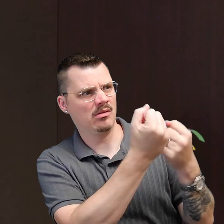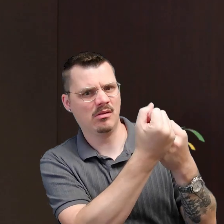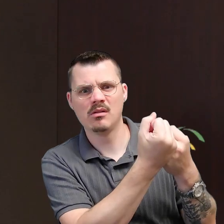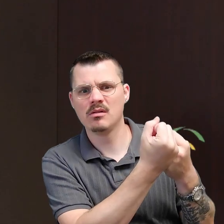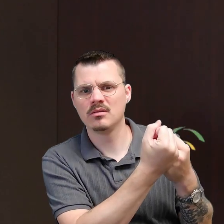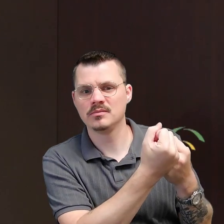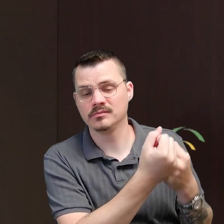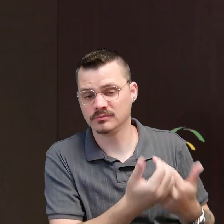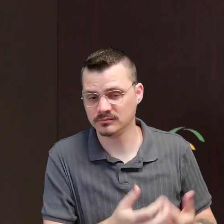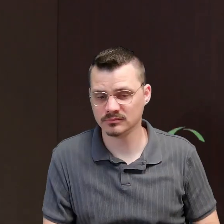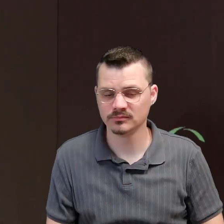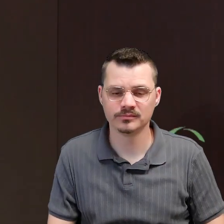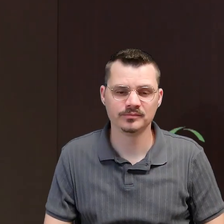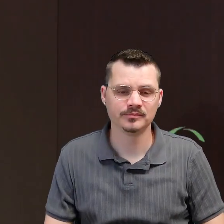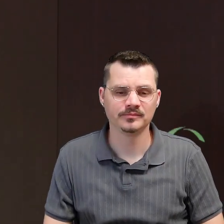So,